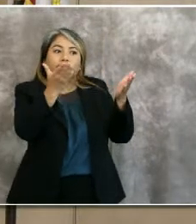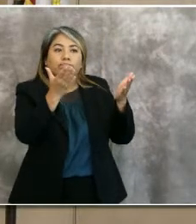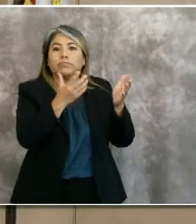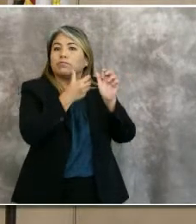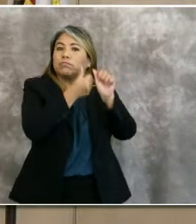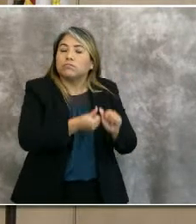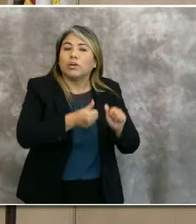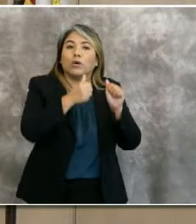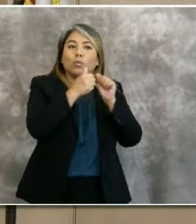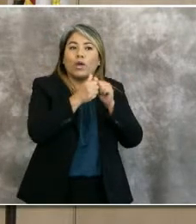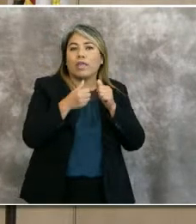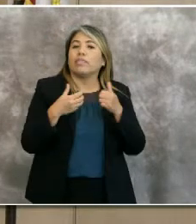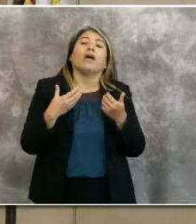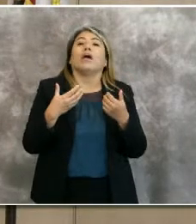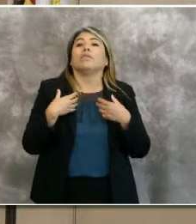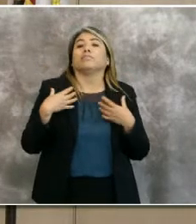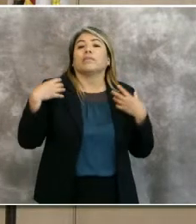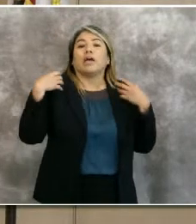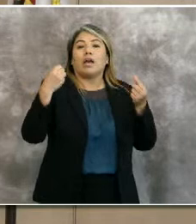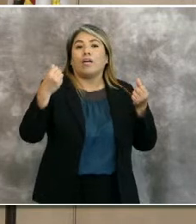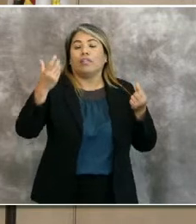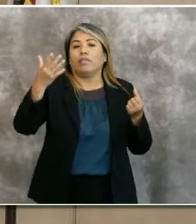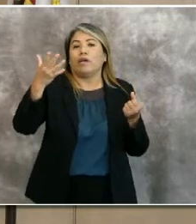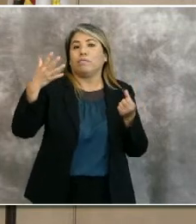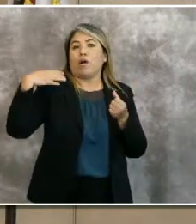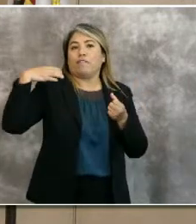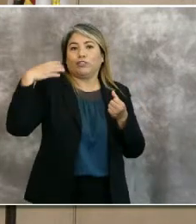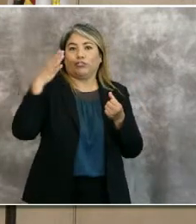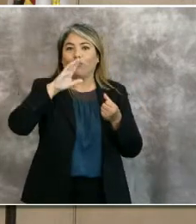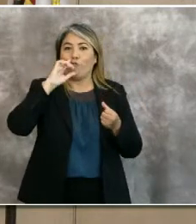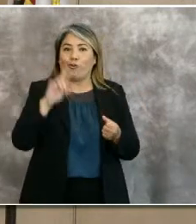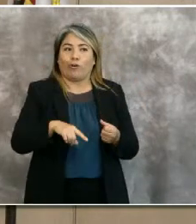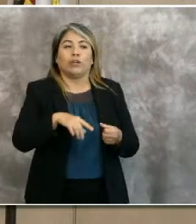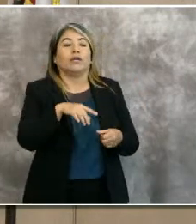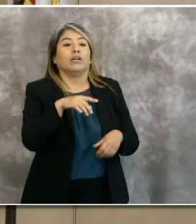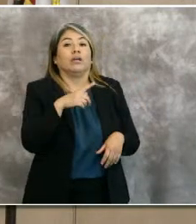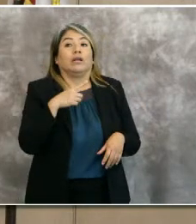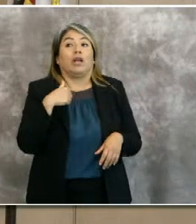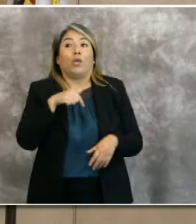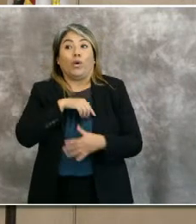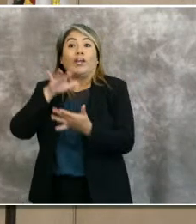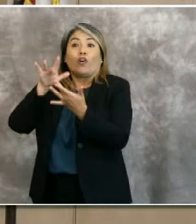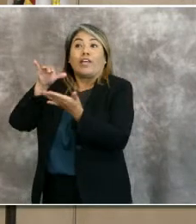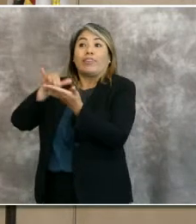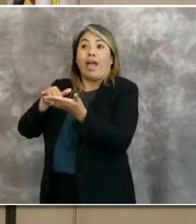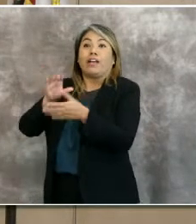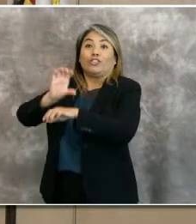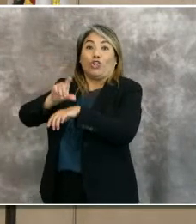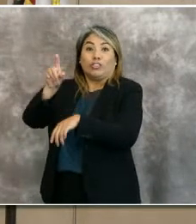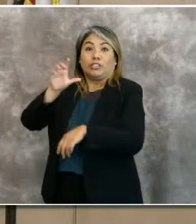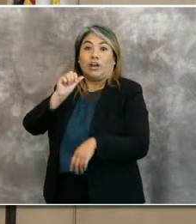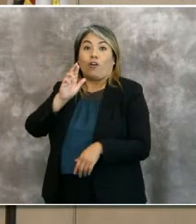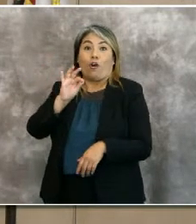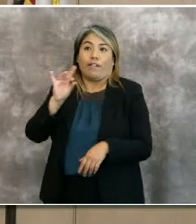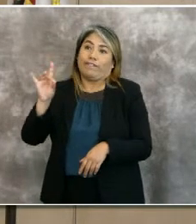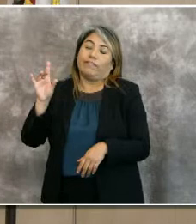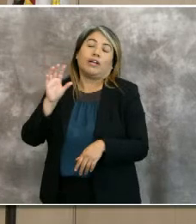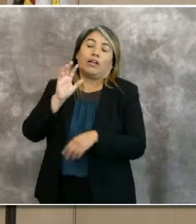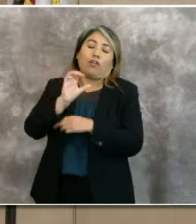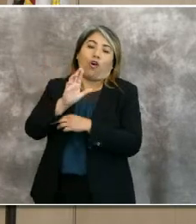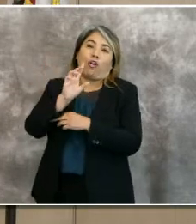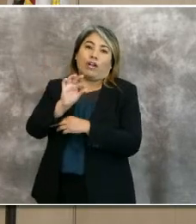the health officer's order, and we will contact this church as well, because this is not